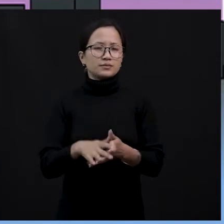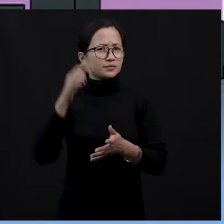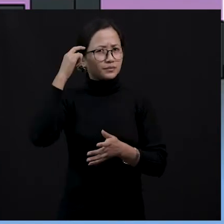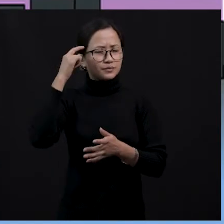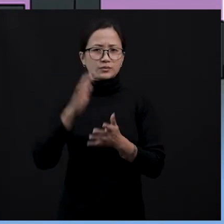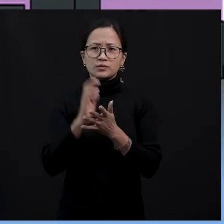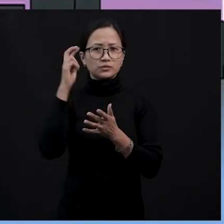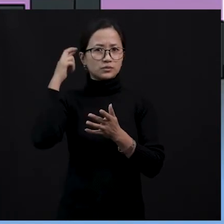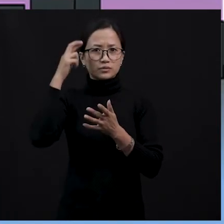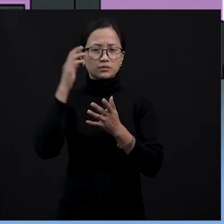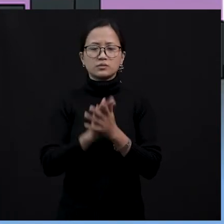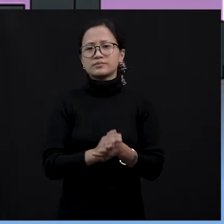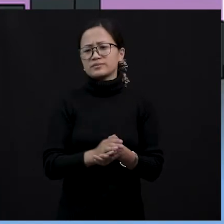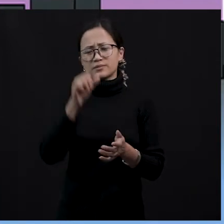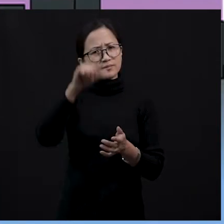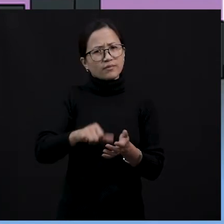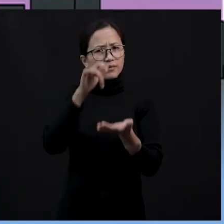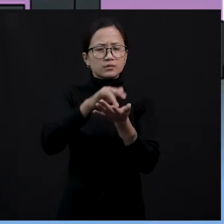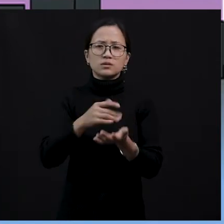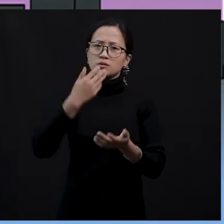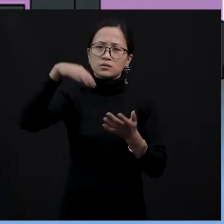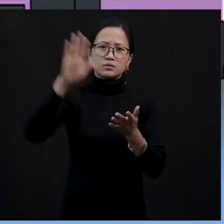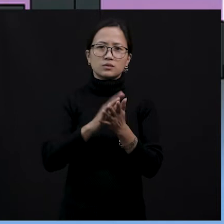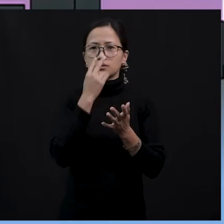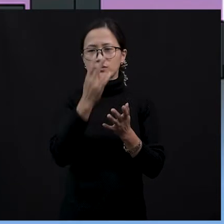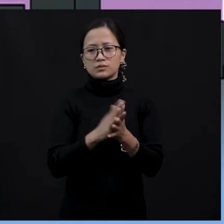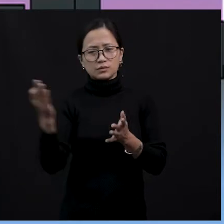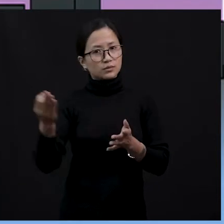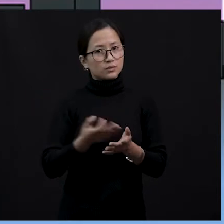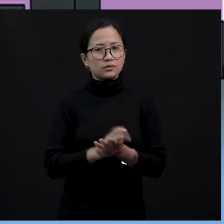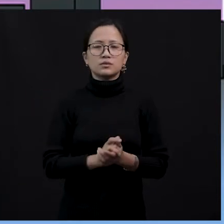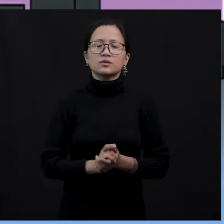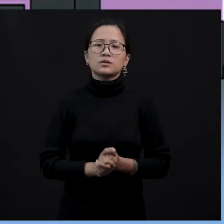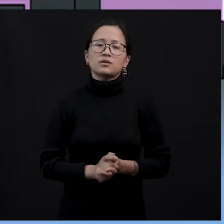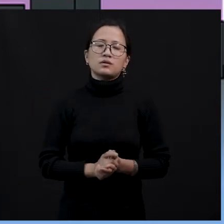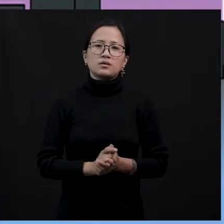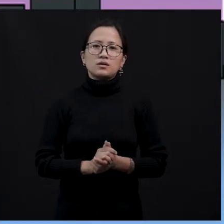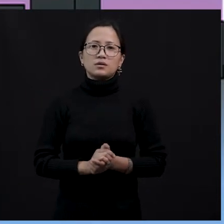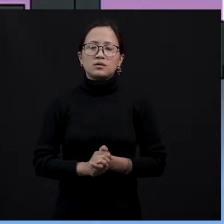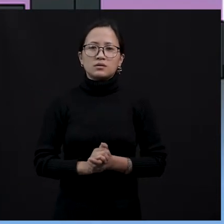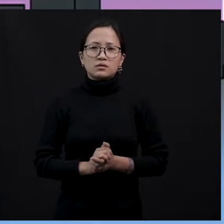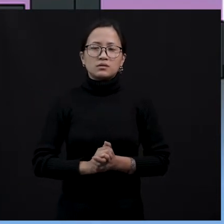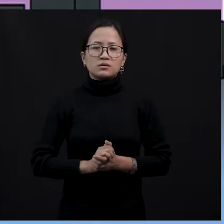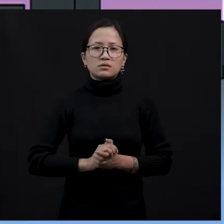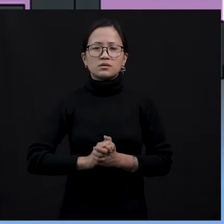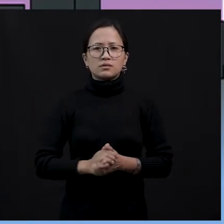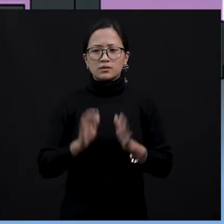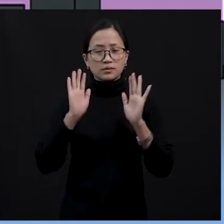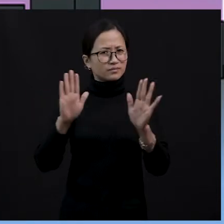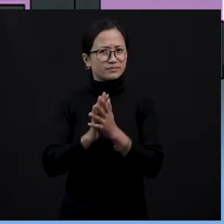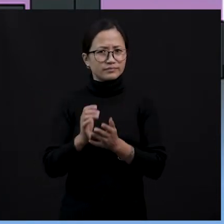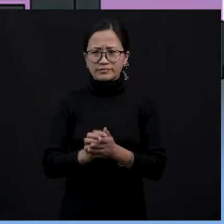anything. Every place that he went to looks new, brand new to him. And he did not